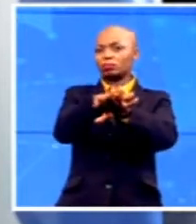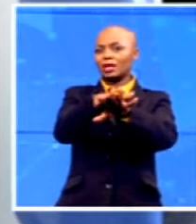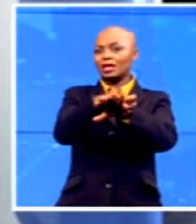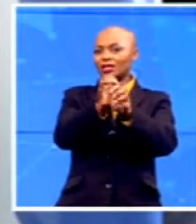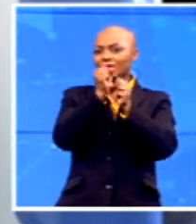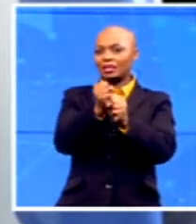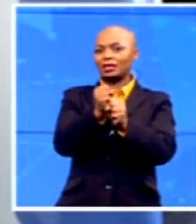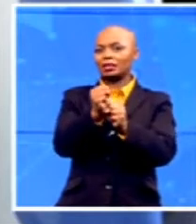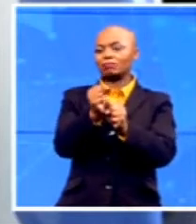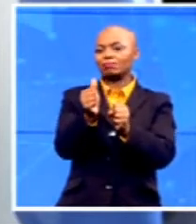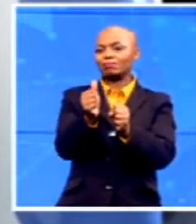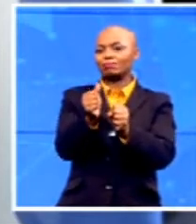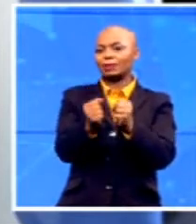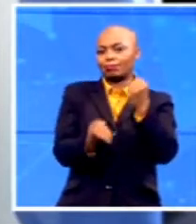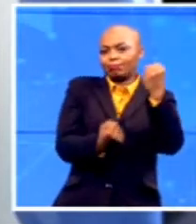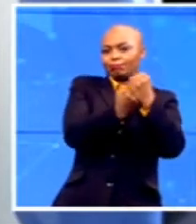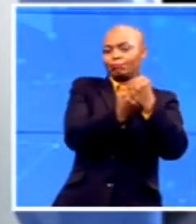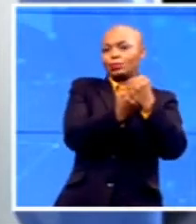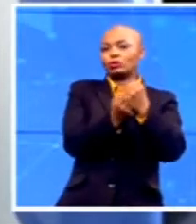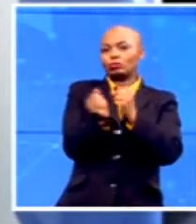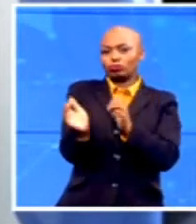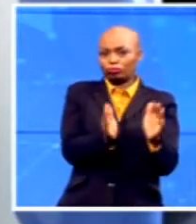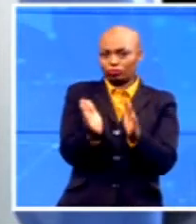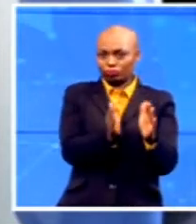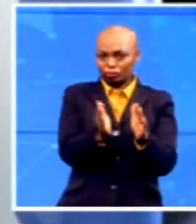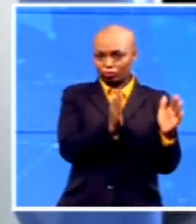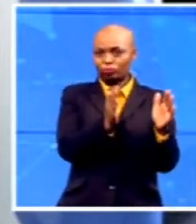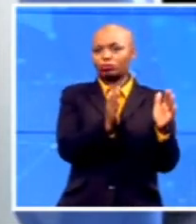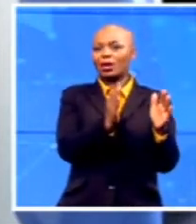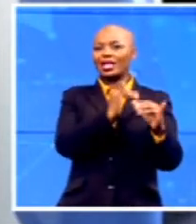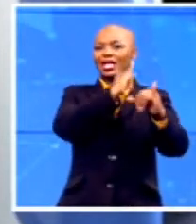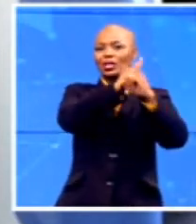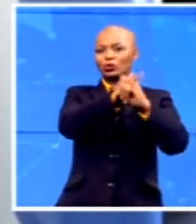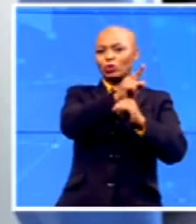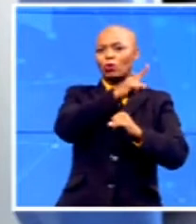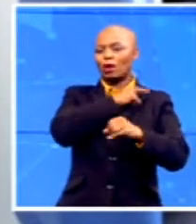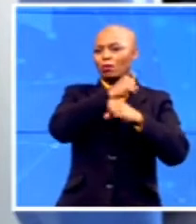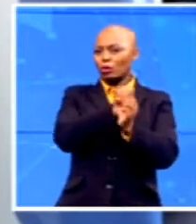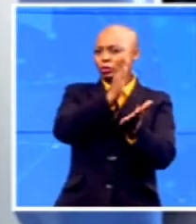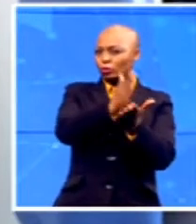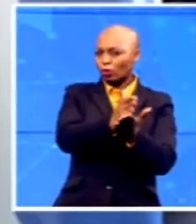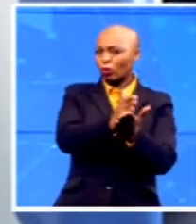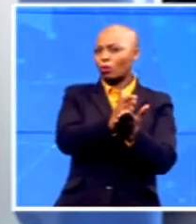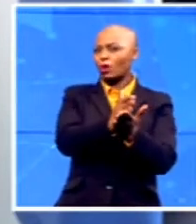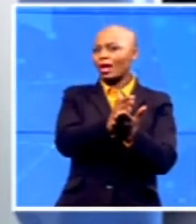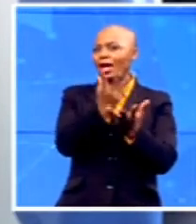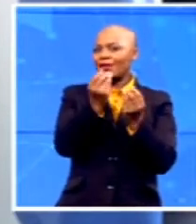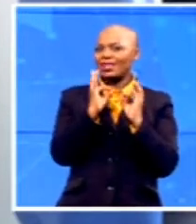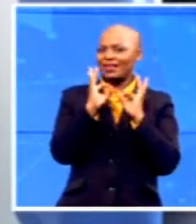the institution, with a view to ensuring its effective and structured long-term